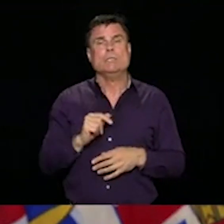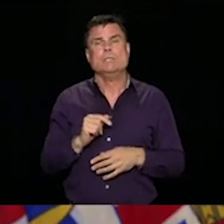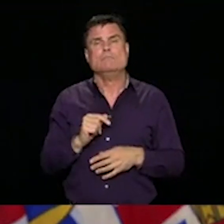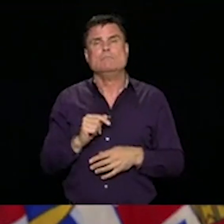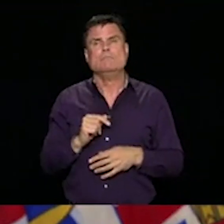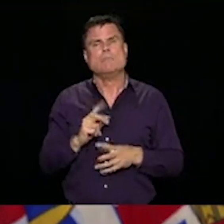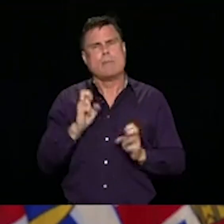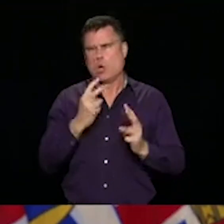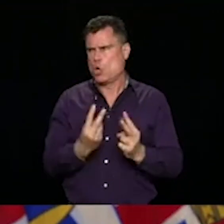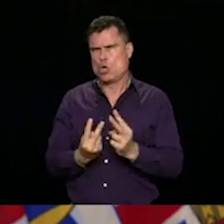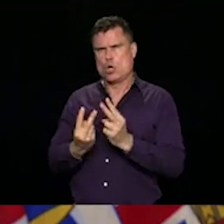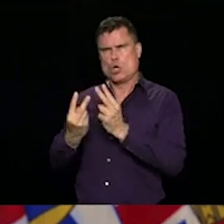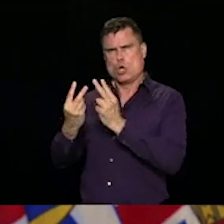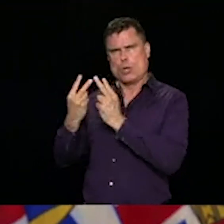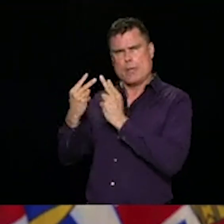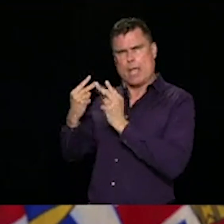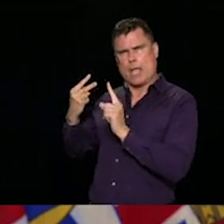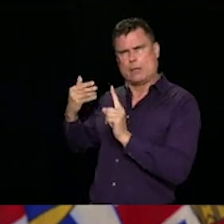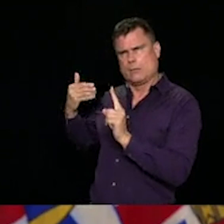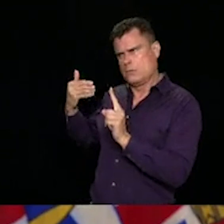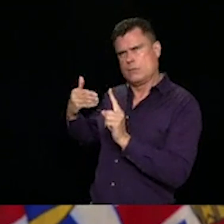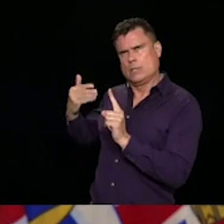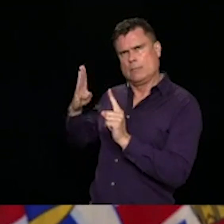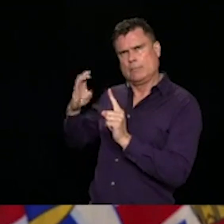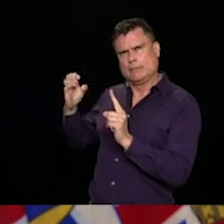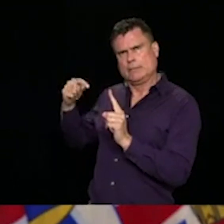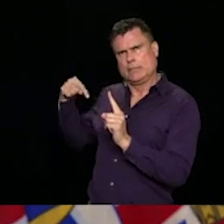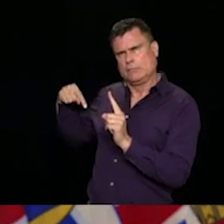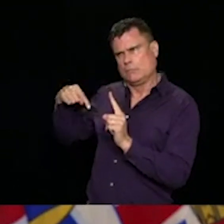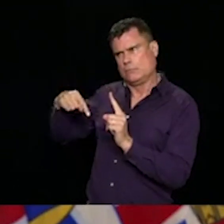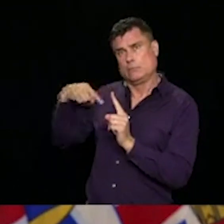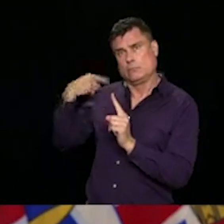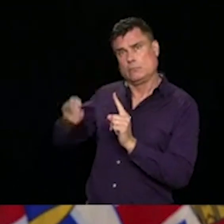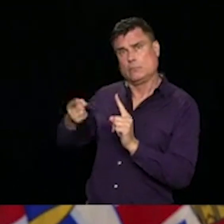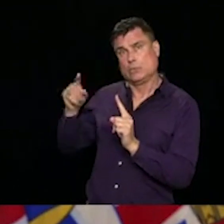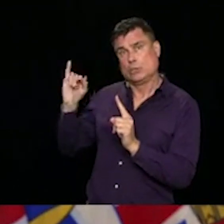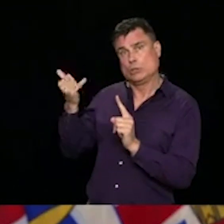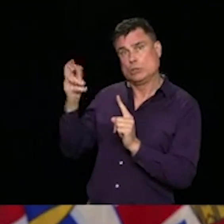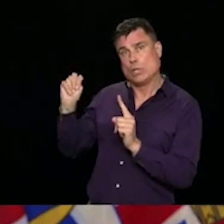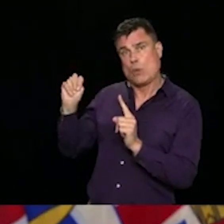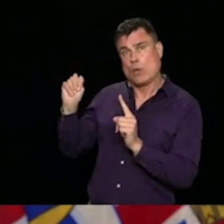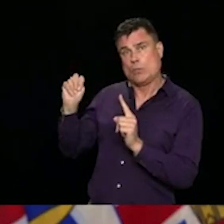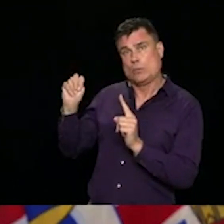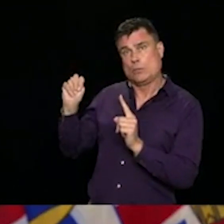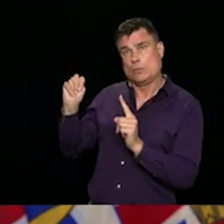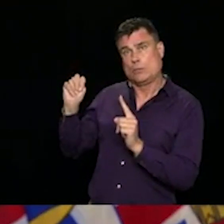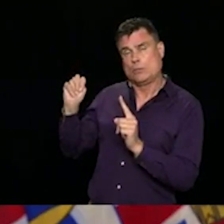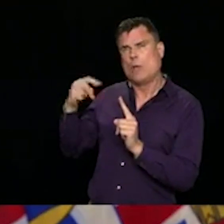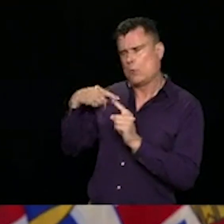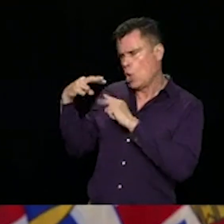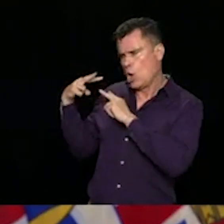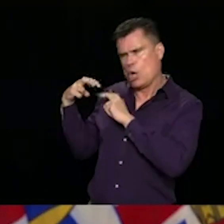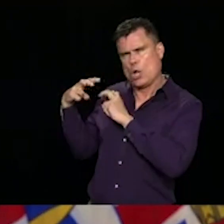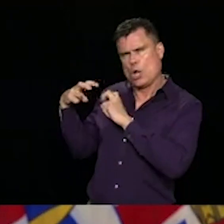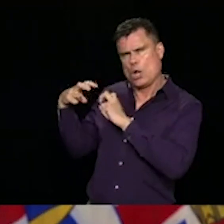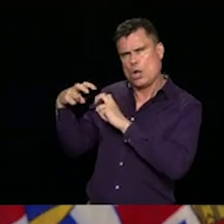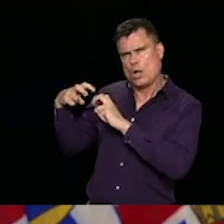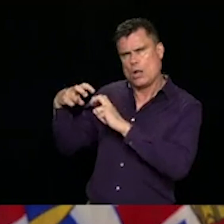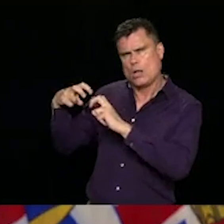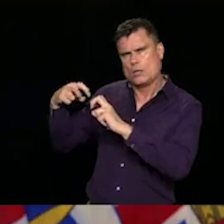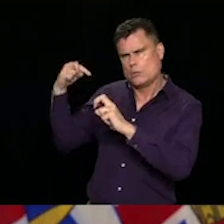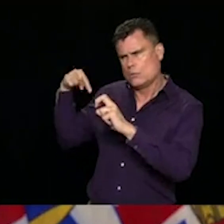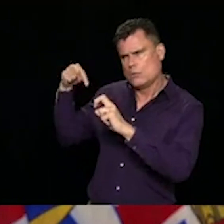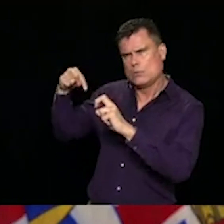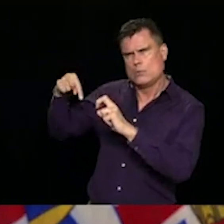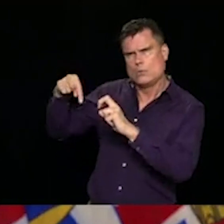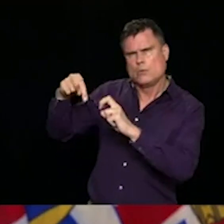to January to see if we have we would expect some cases of Kawasaki syndrome because we tend to